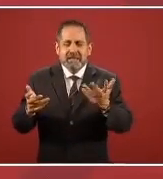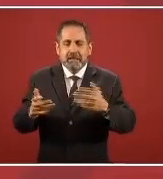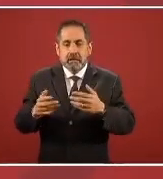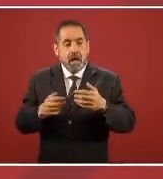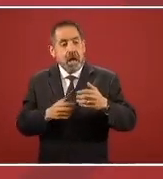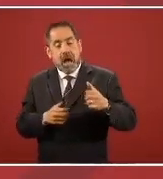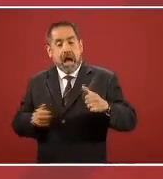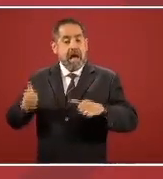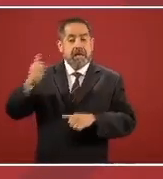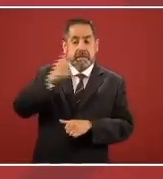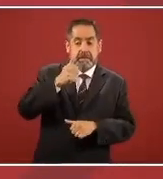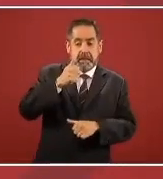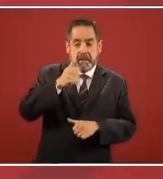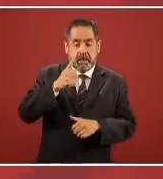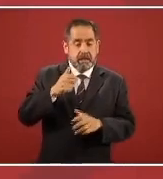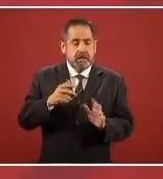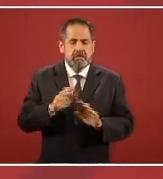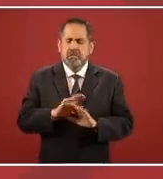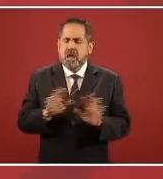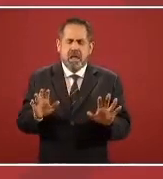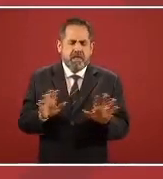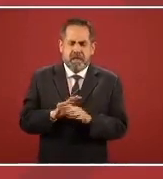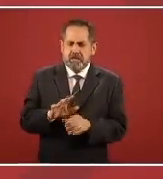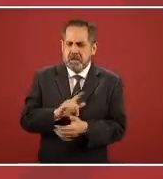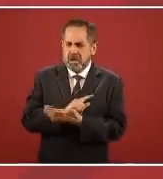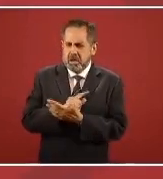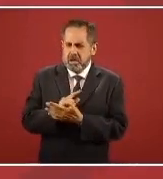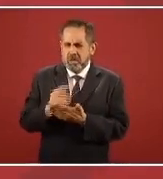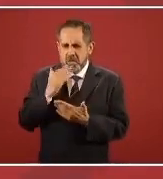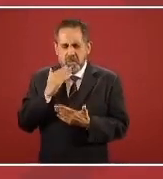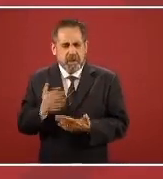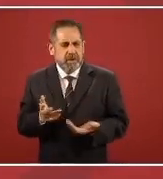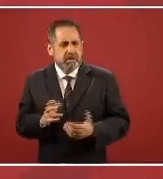above. No, más que